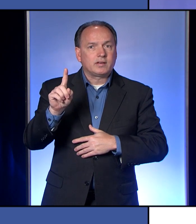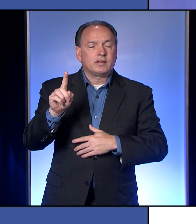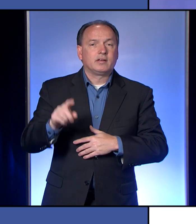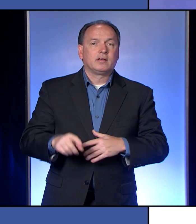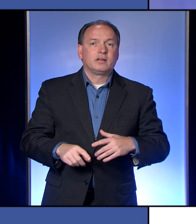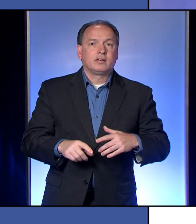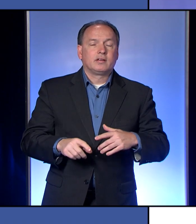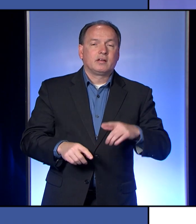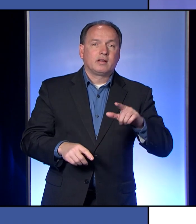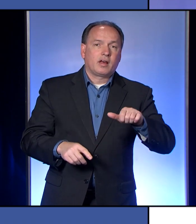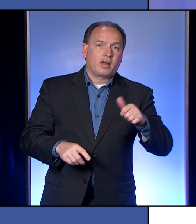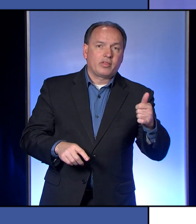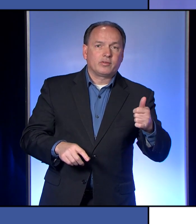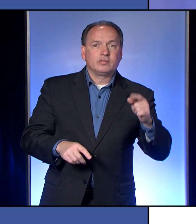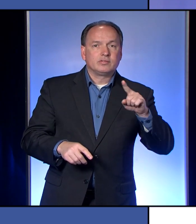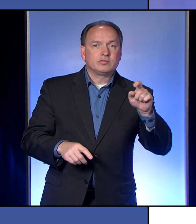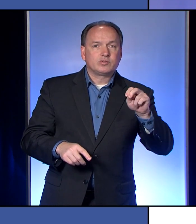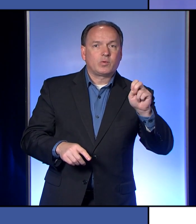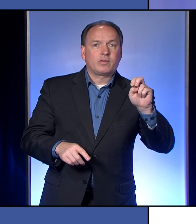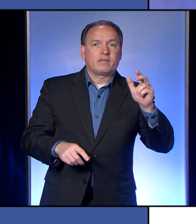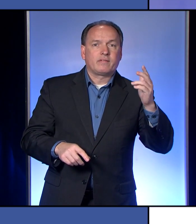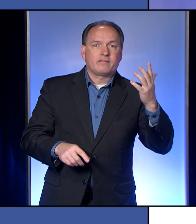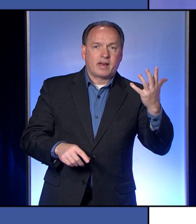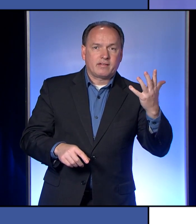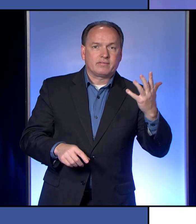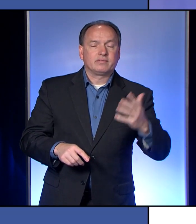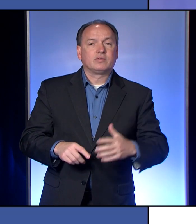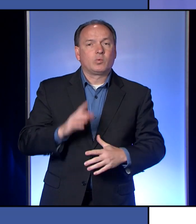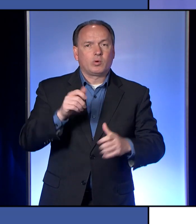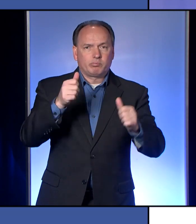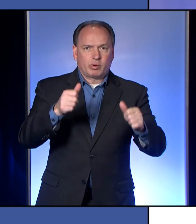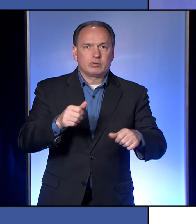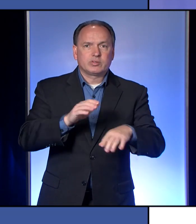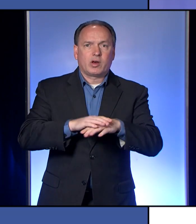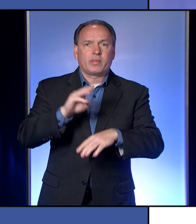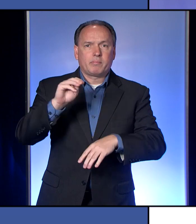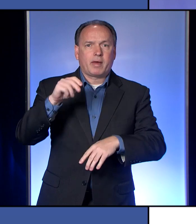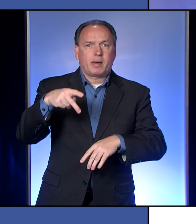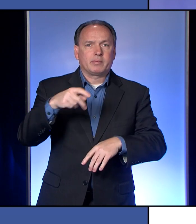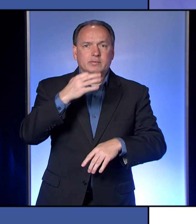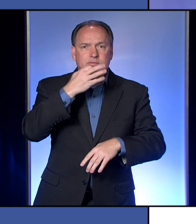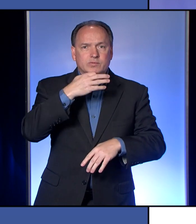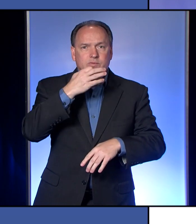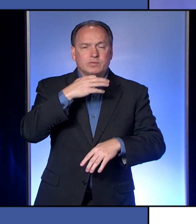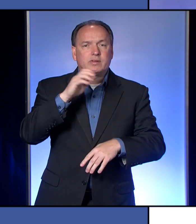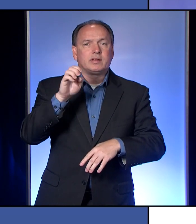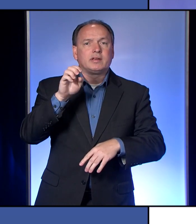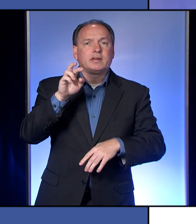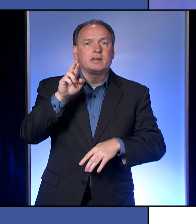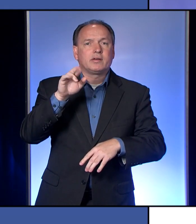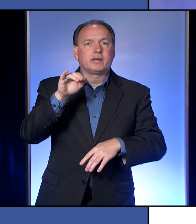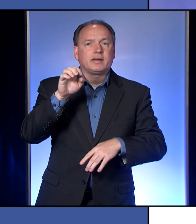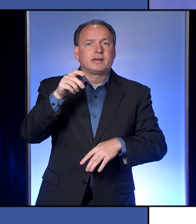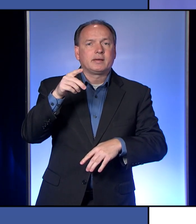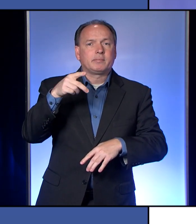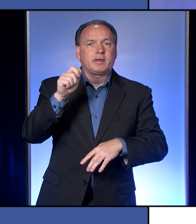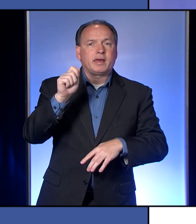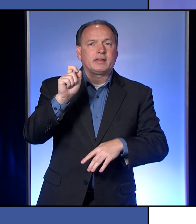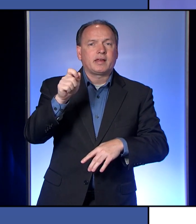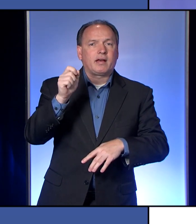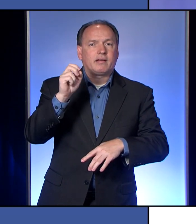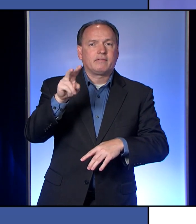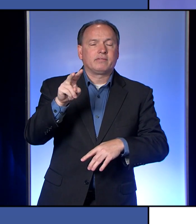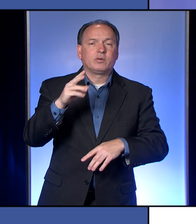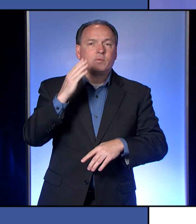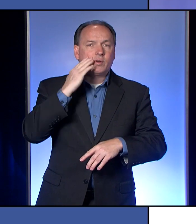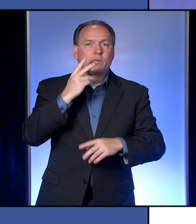5, which will be posted on the cumulative cases map at eriecountypa.gov. We know that 2 of the new cases